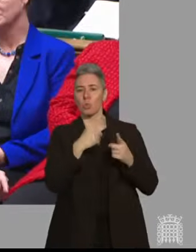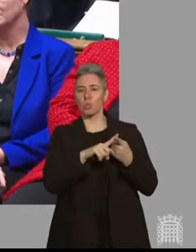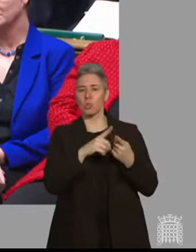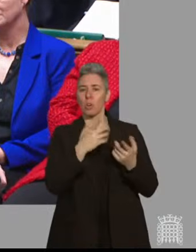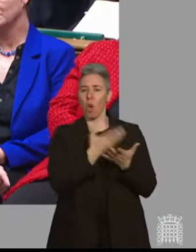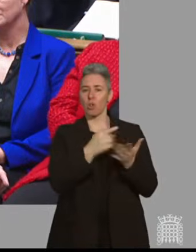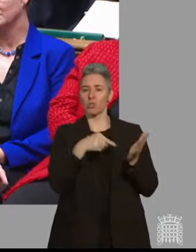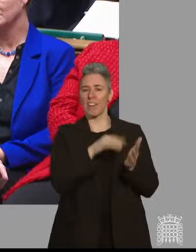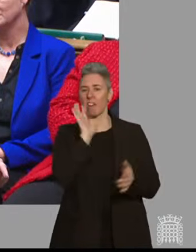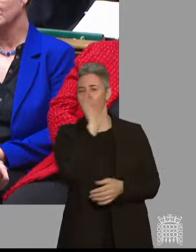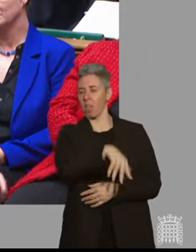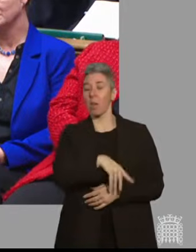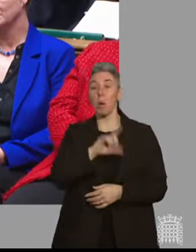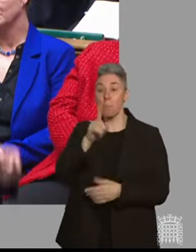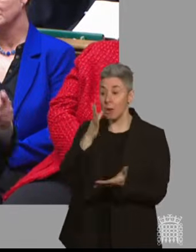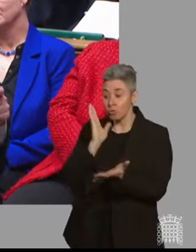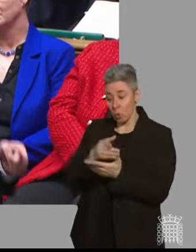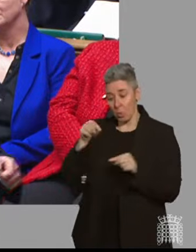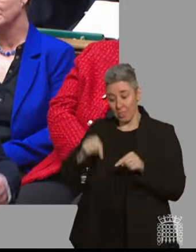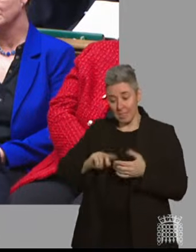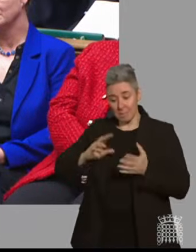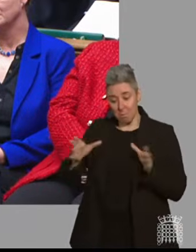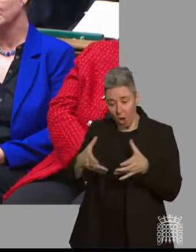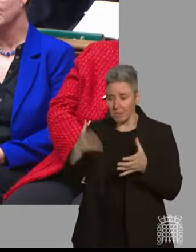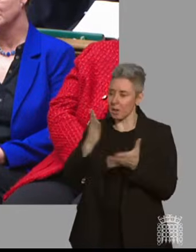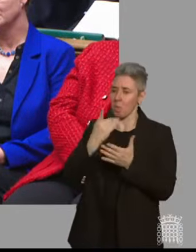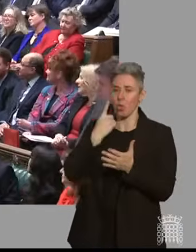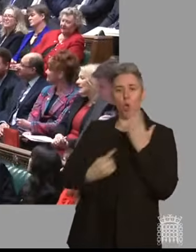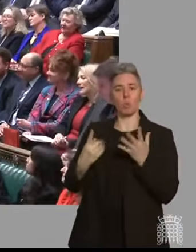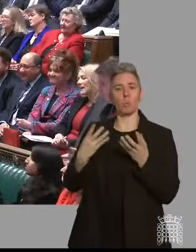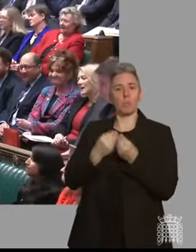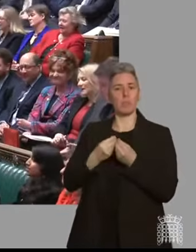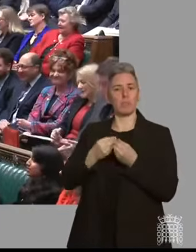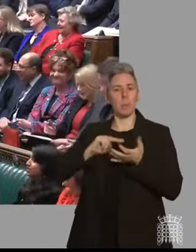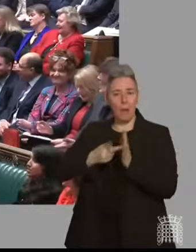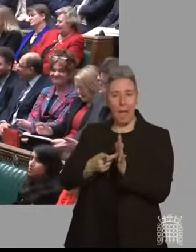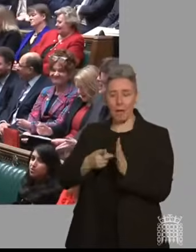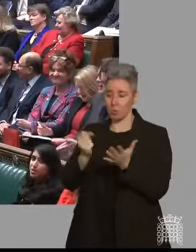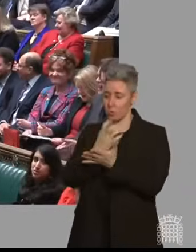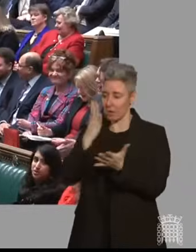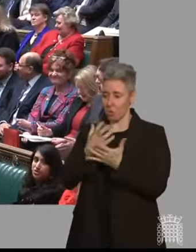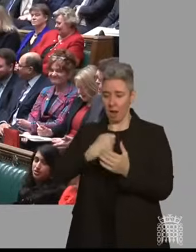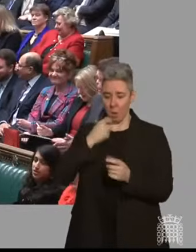improve our, better connect our communities and fix our broken roads and pavements?